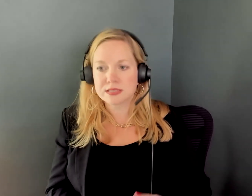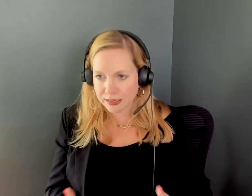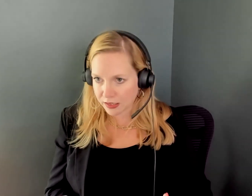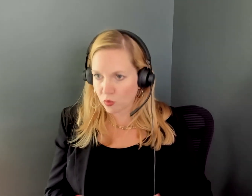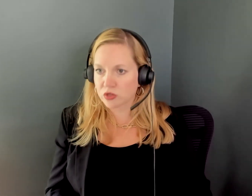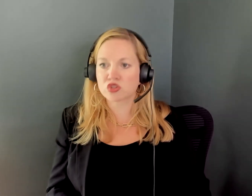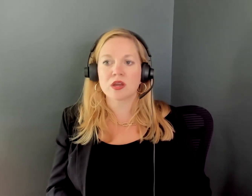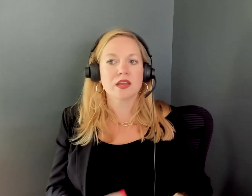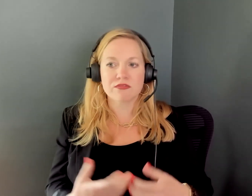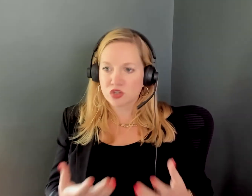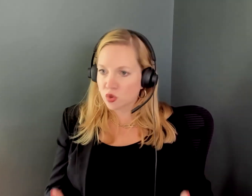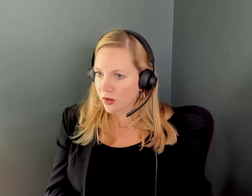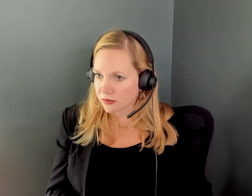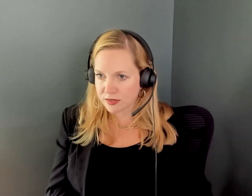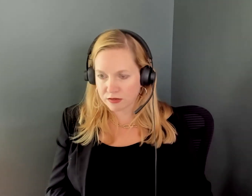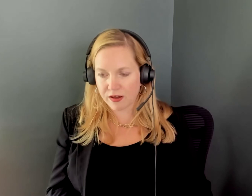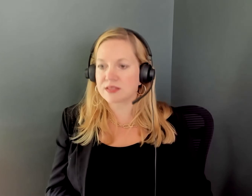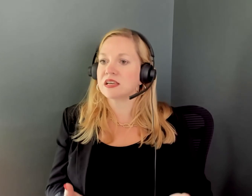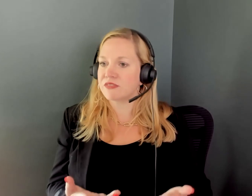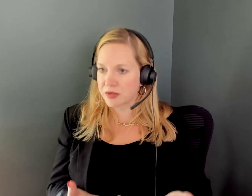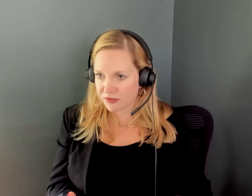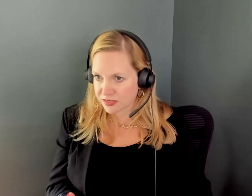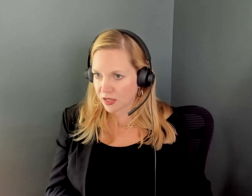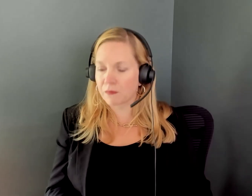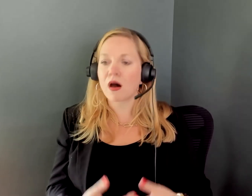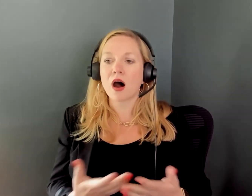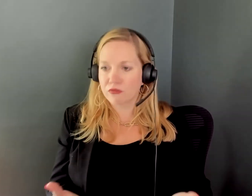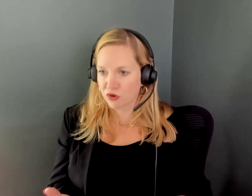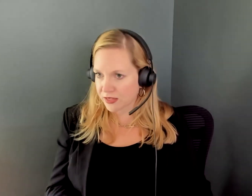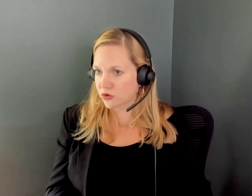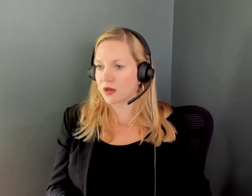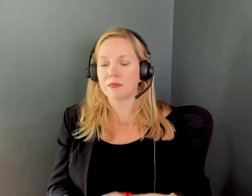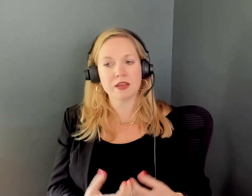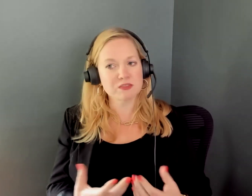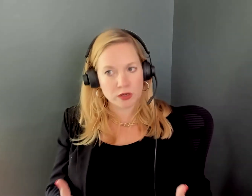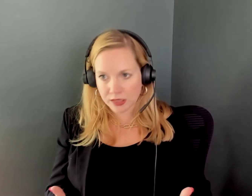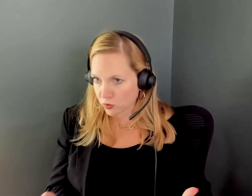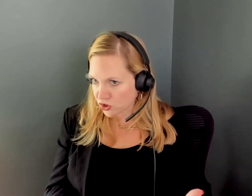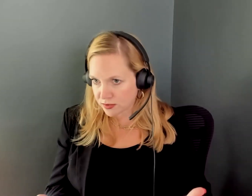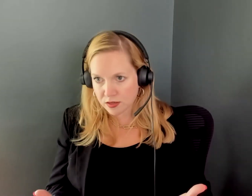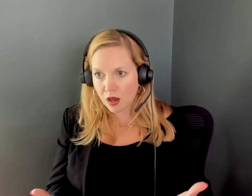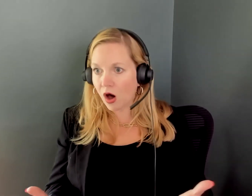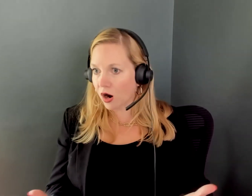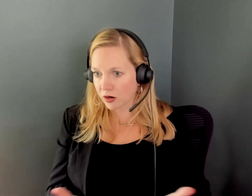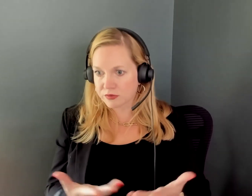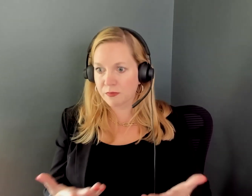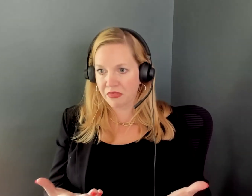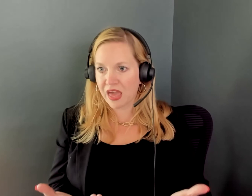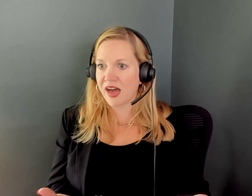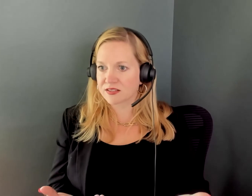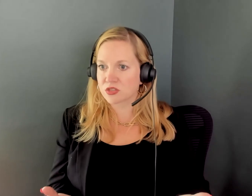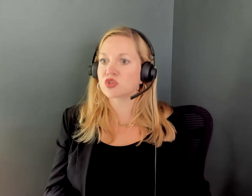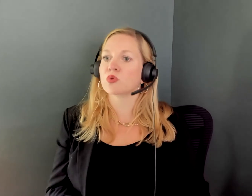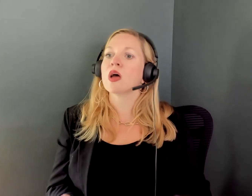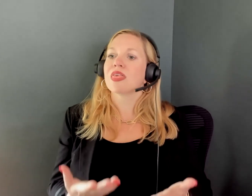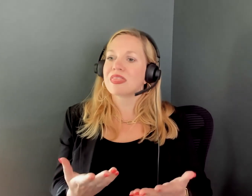children sign language if they do want a listening device, if it benefits them, offer that to them. If spoken languages are something that they